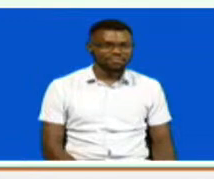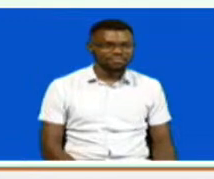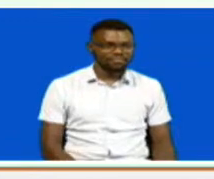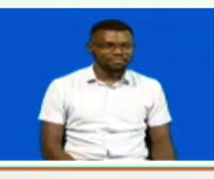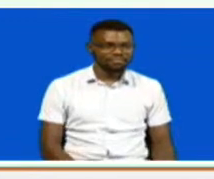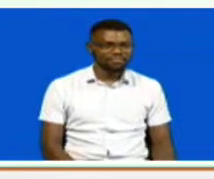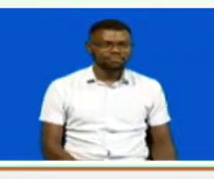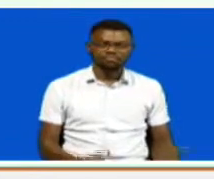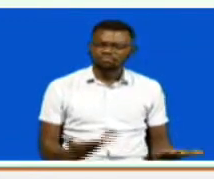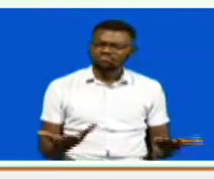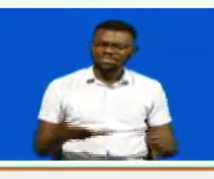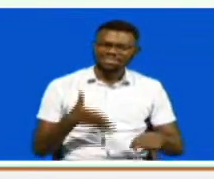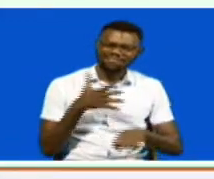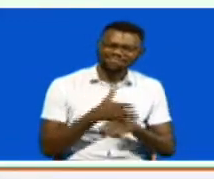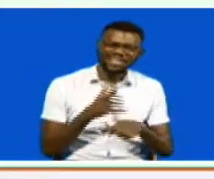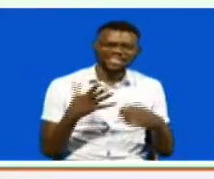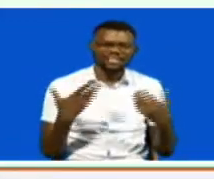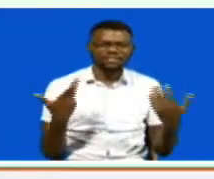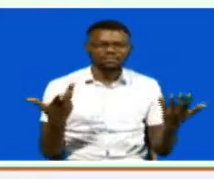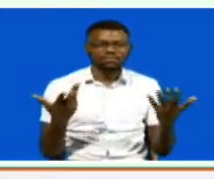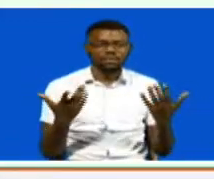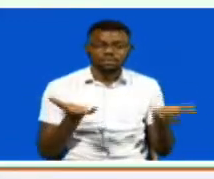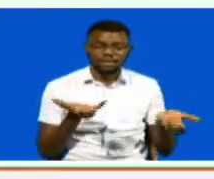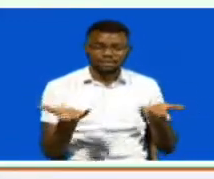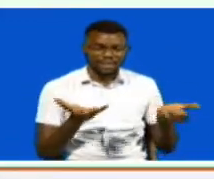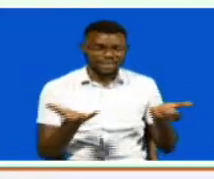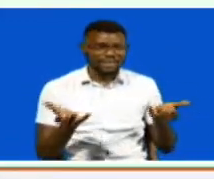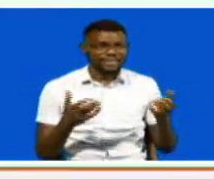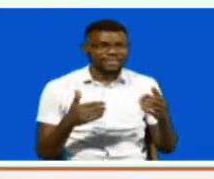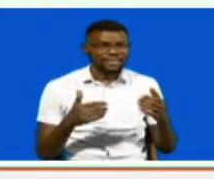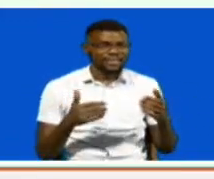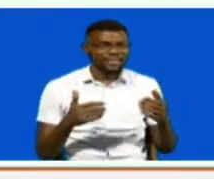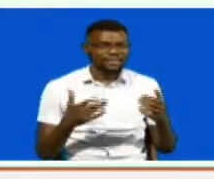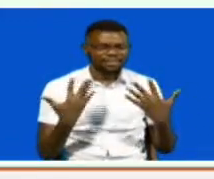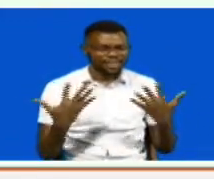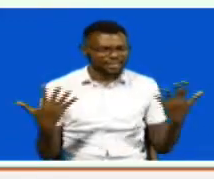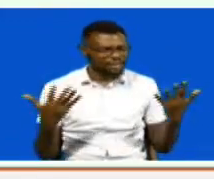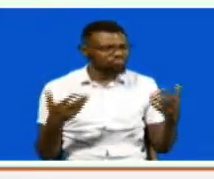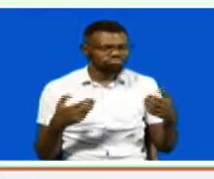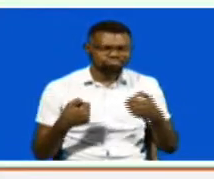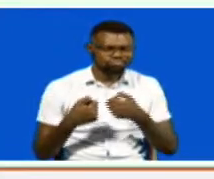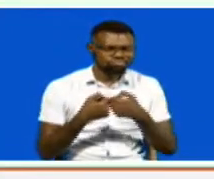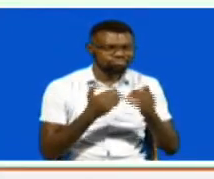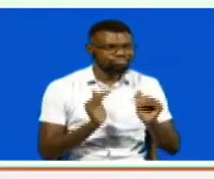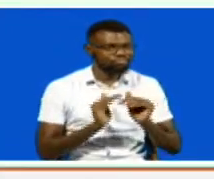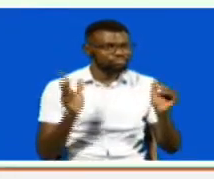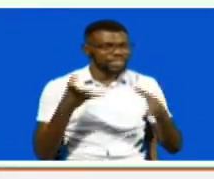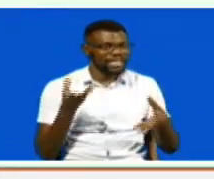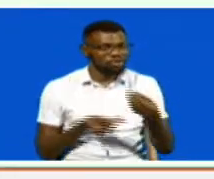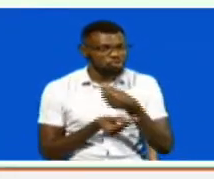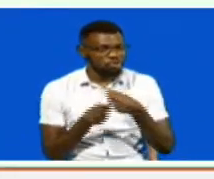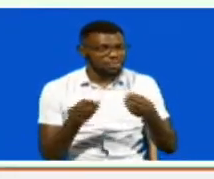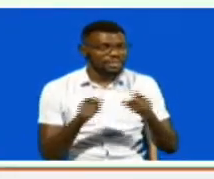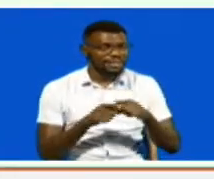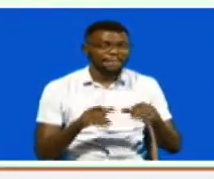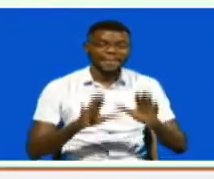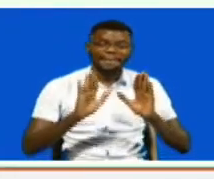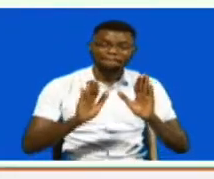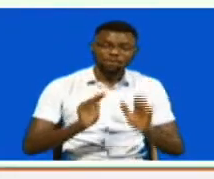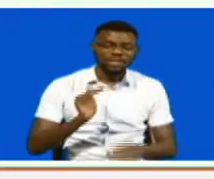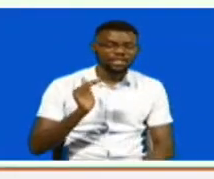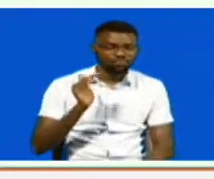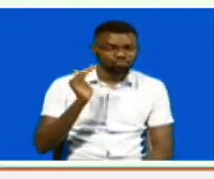be a big challenge in the economy, and it's important to note that